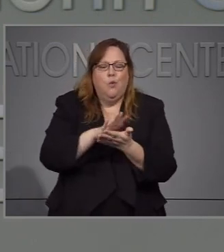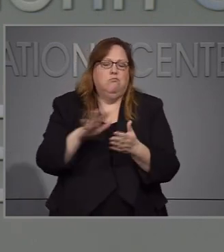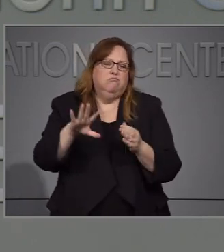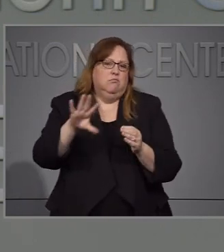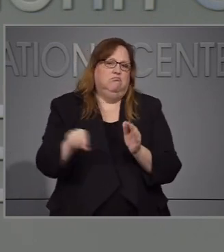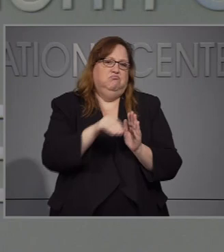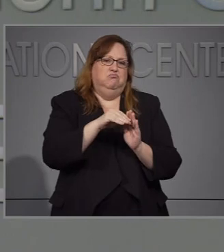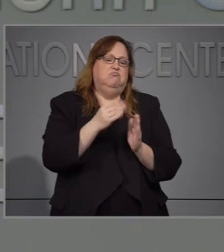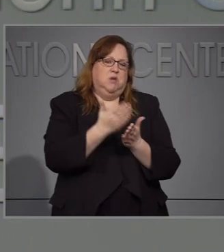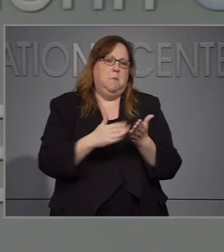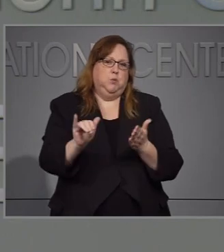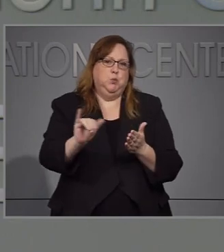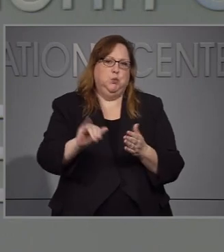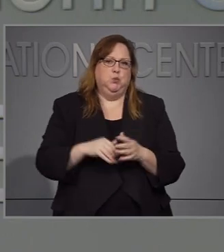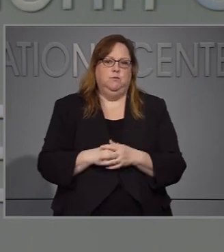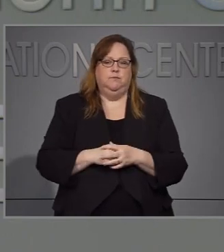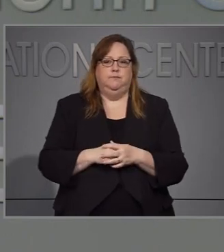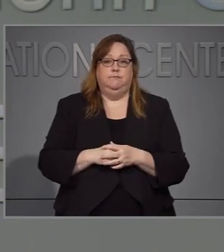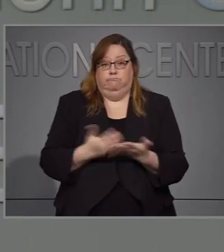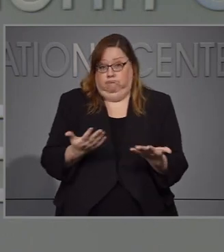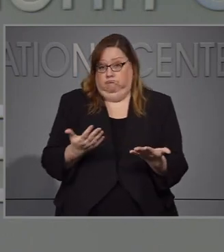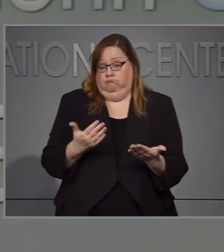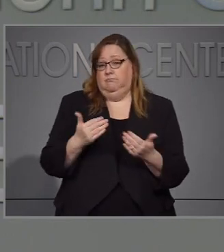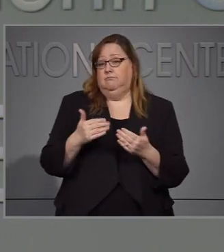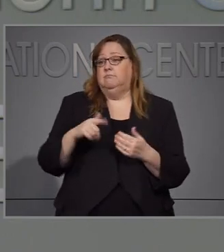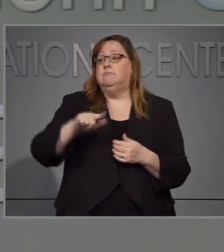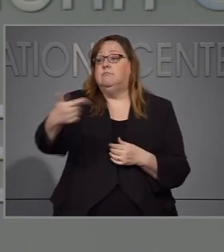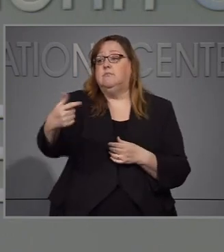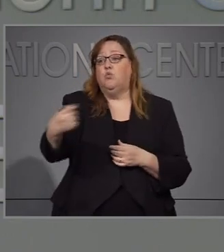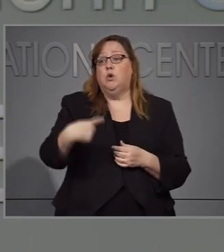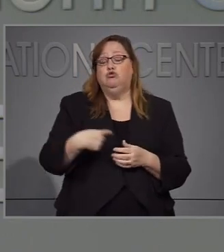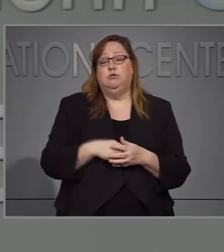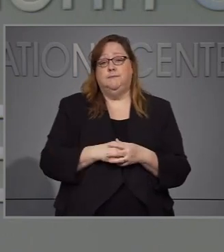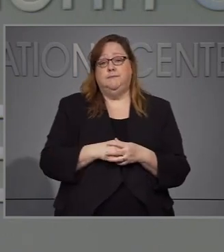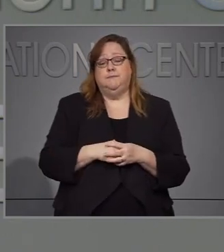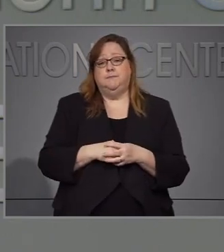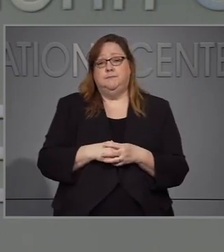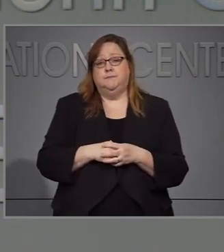Okay. Next question, please.